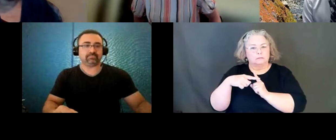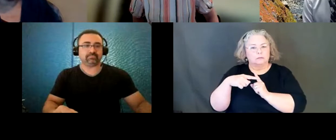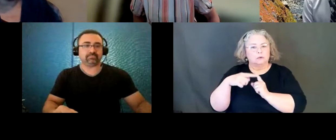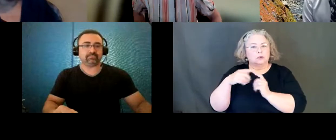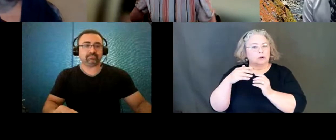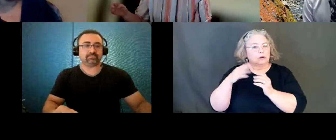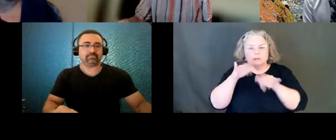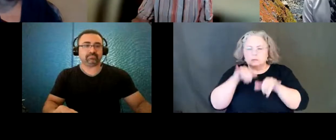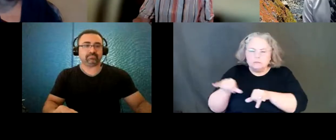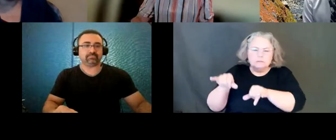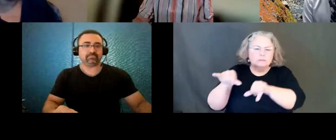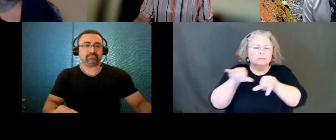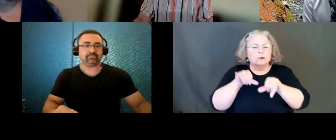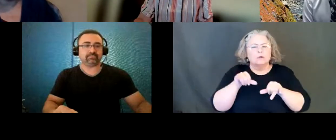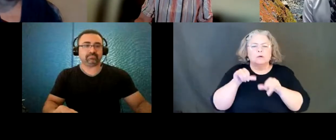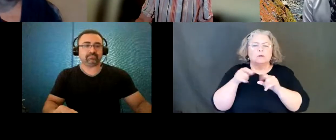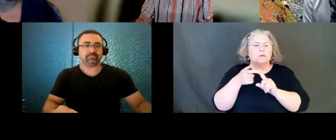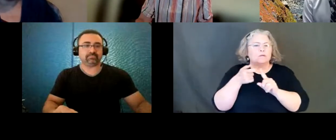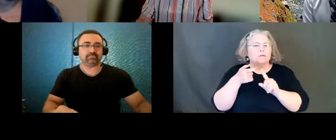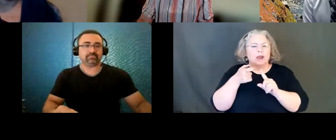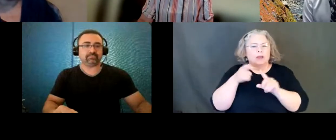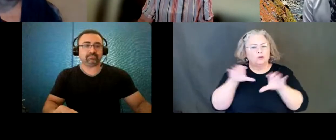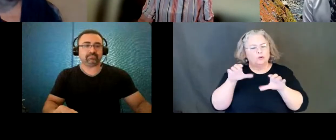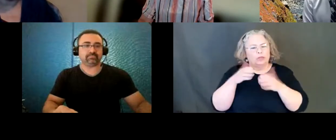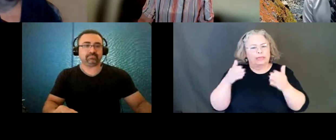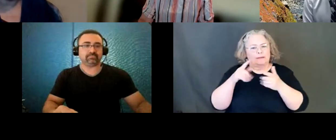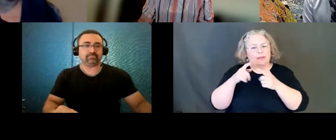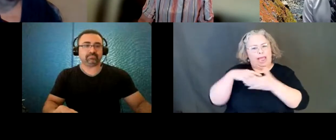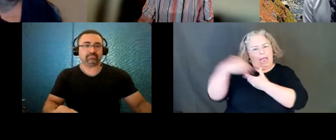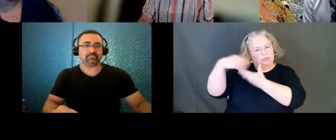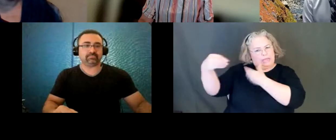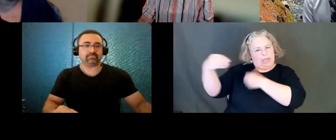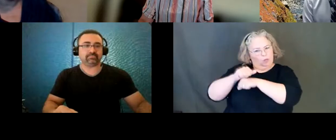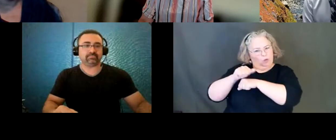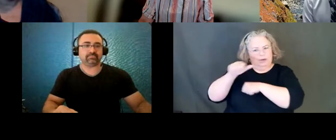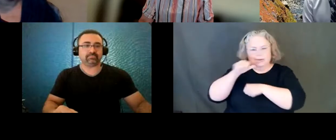almost uniformly from things that they're doing outside of work.